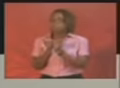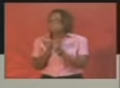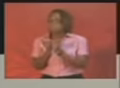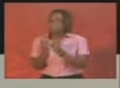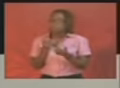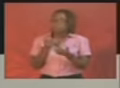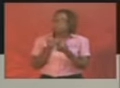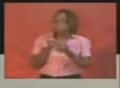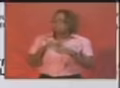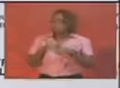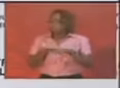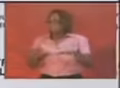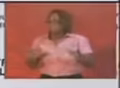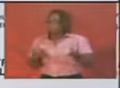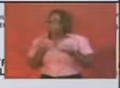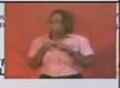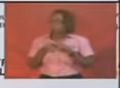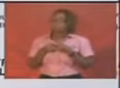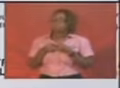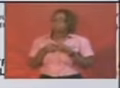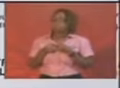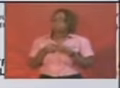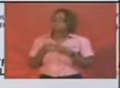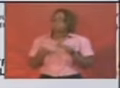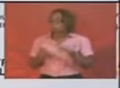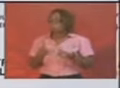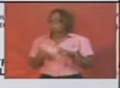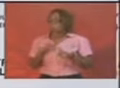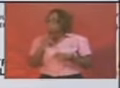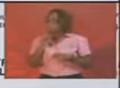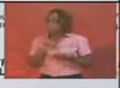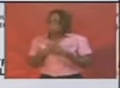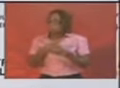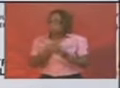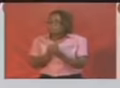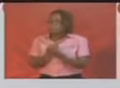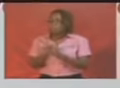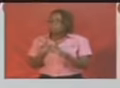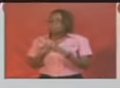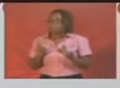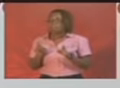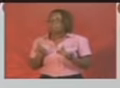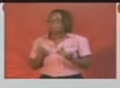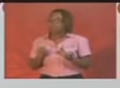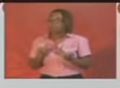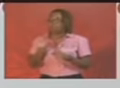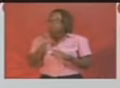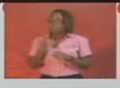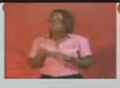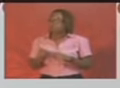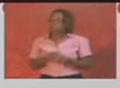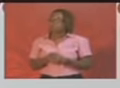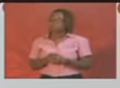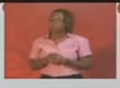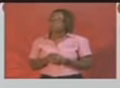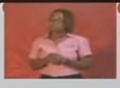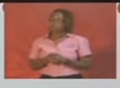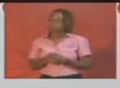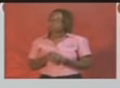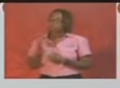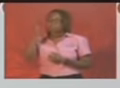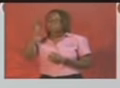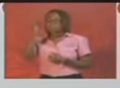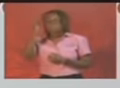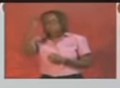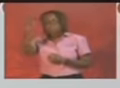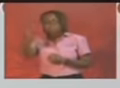You want to go? Yeah. So thank you, Richard, for the question. So for clarity, so far that the